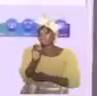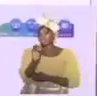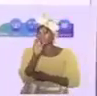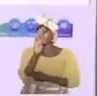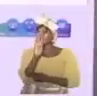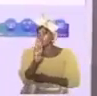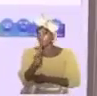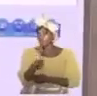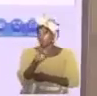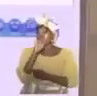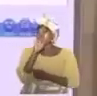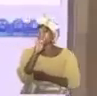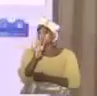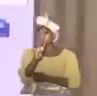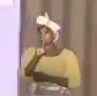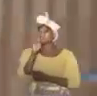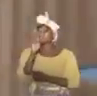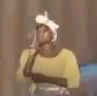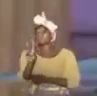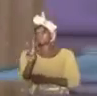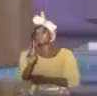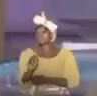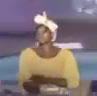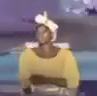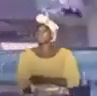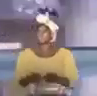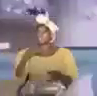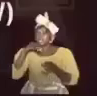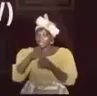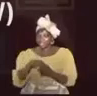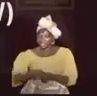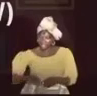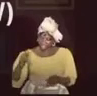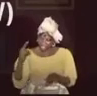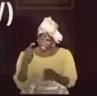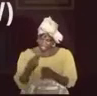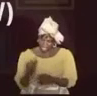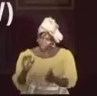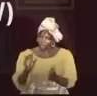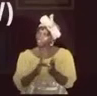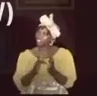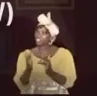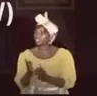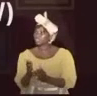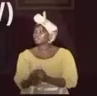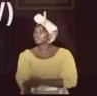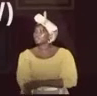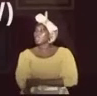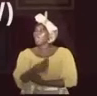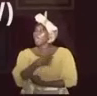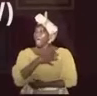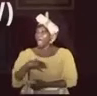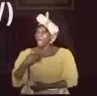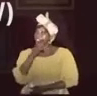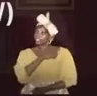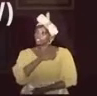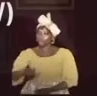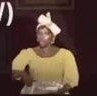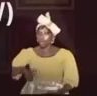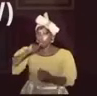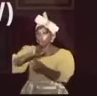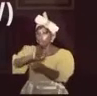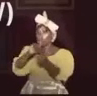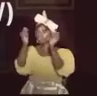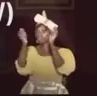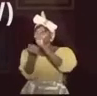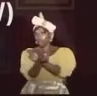that be a prophecy for someone tonight. In the name of Jesus, please give it to us. And the Lord turned the